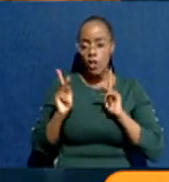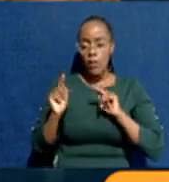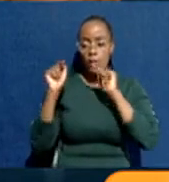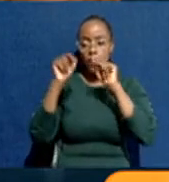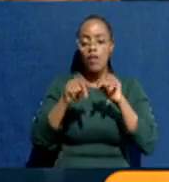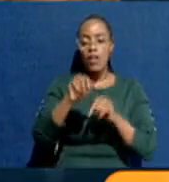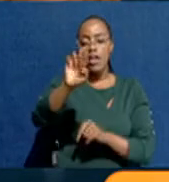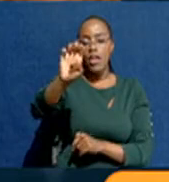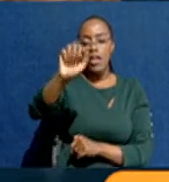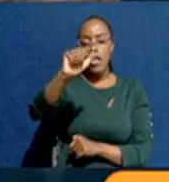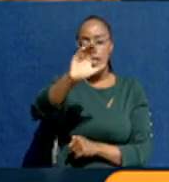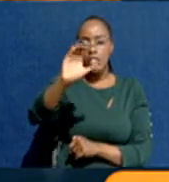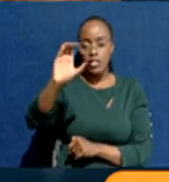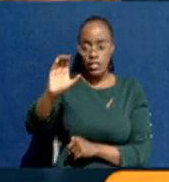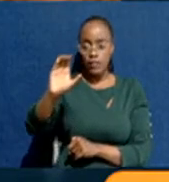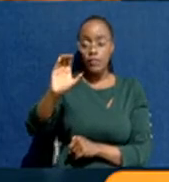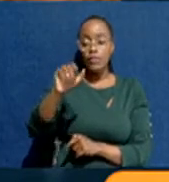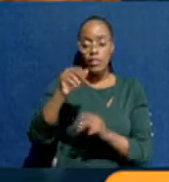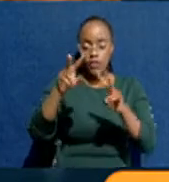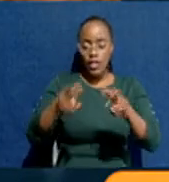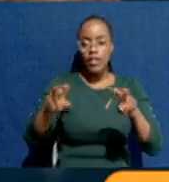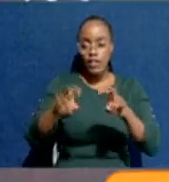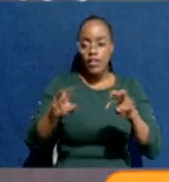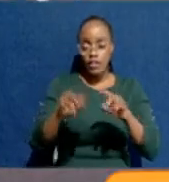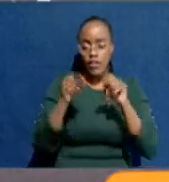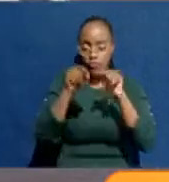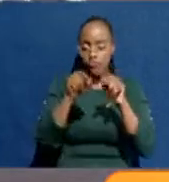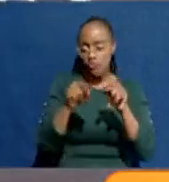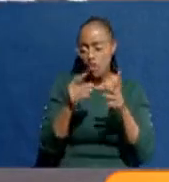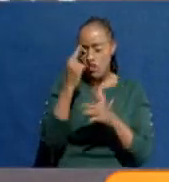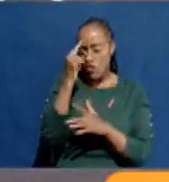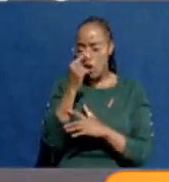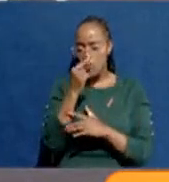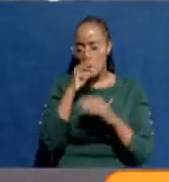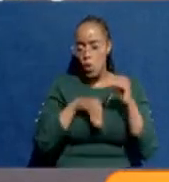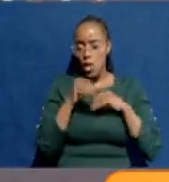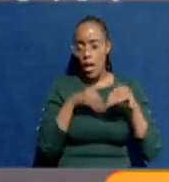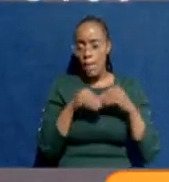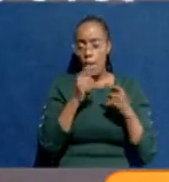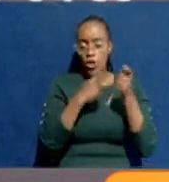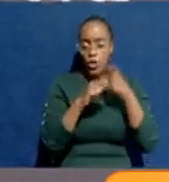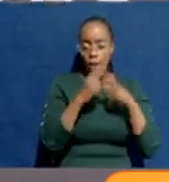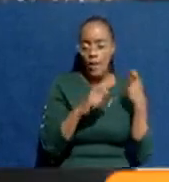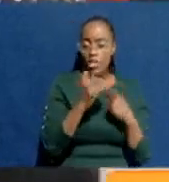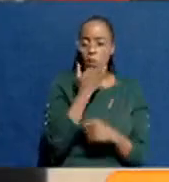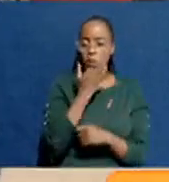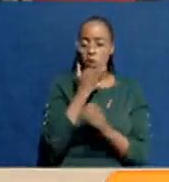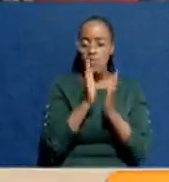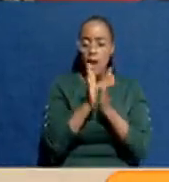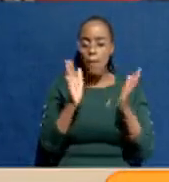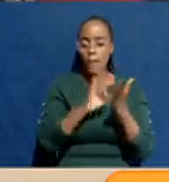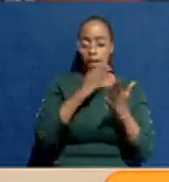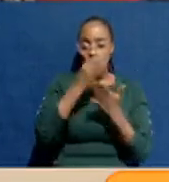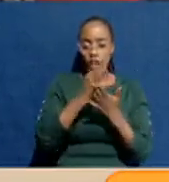Ethics and Anti-Corruption Commission, EACC, is investigating allegations of corruption, procurement irregularities and embezzlement of public funds